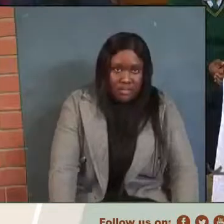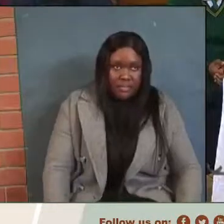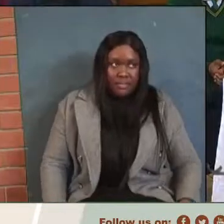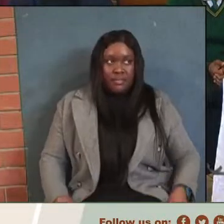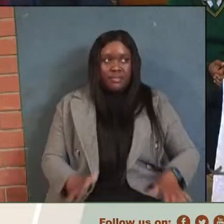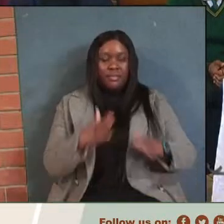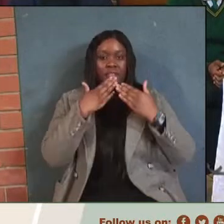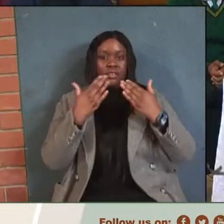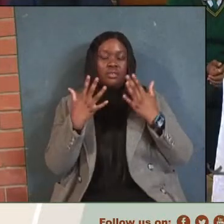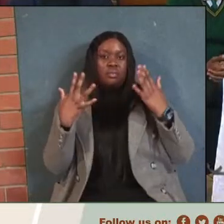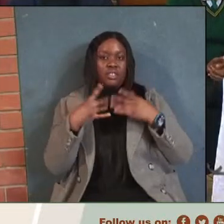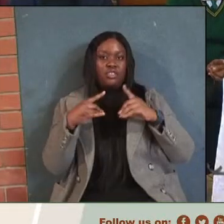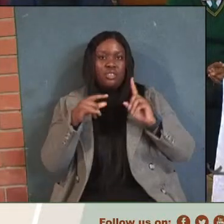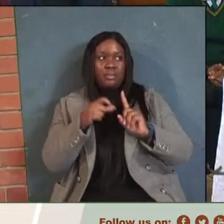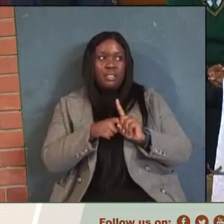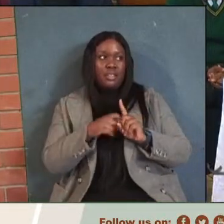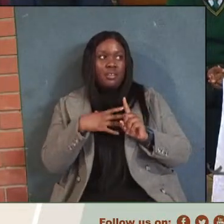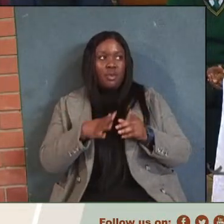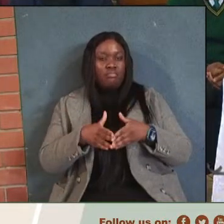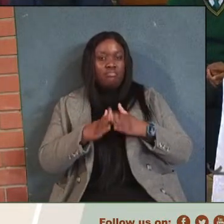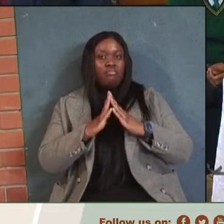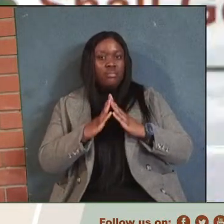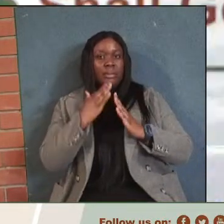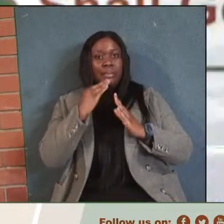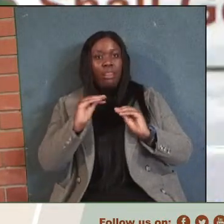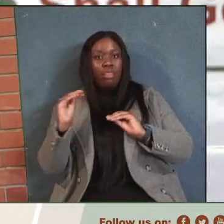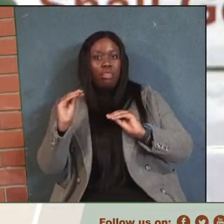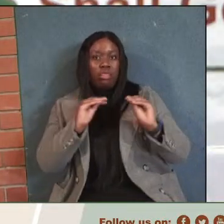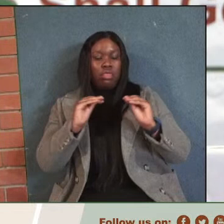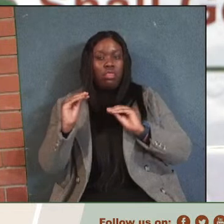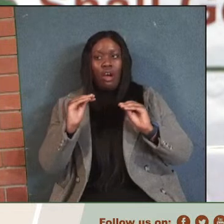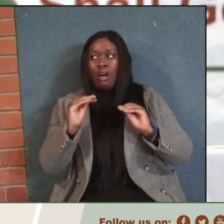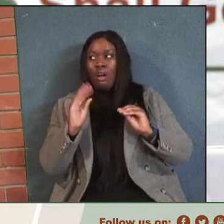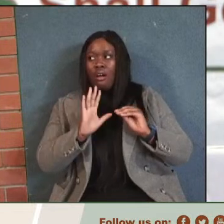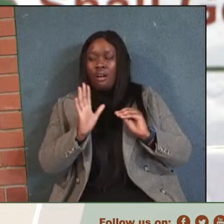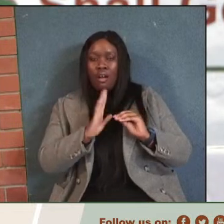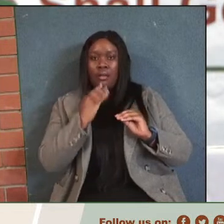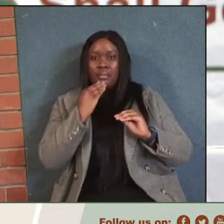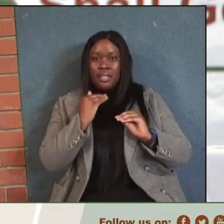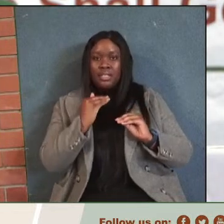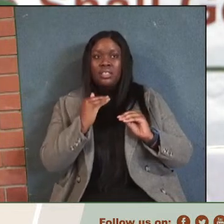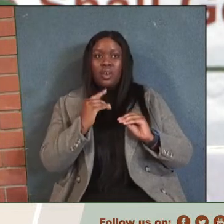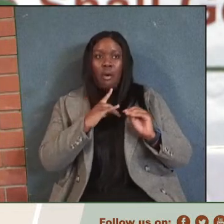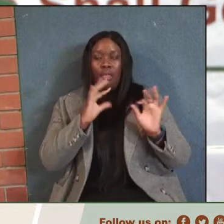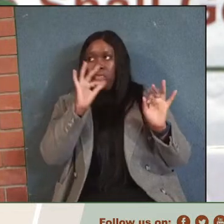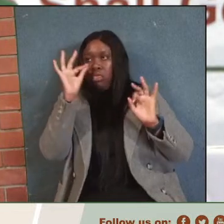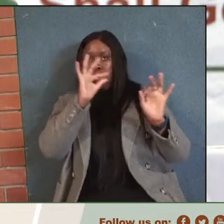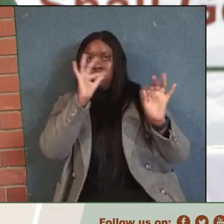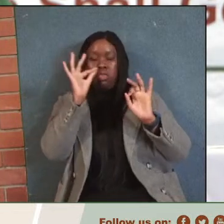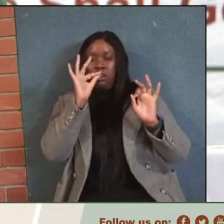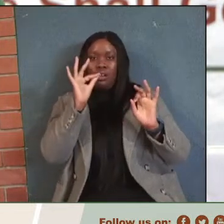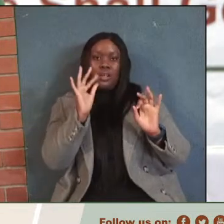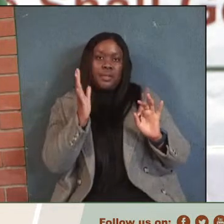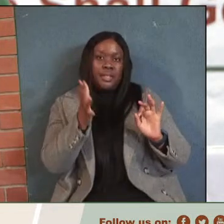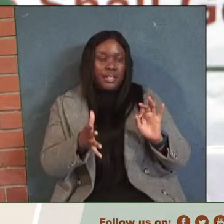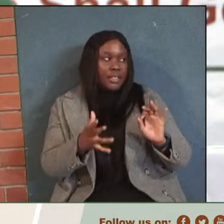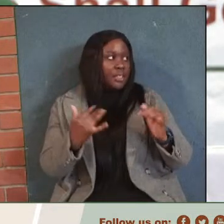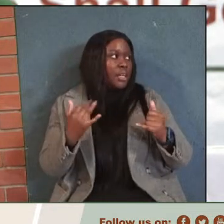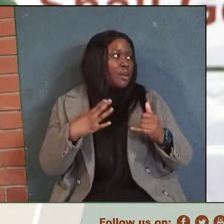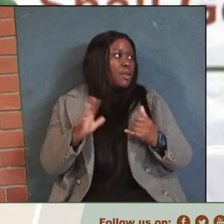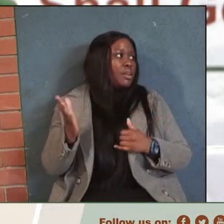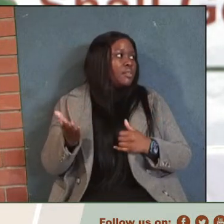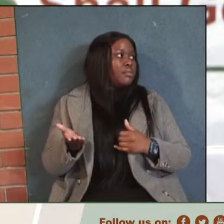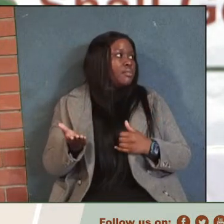change. Person, I would like to request the House to not move around a lot, because it is an interruption to the speakers. But I now call